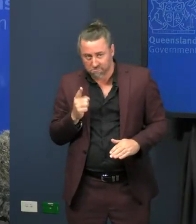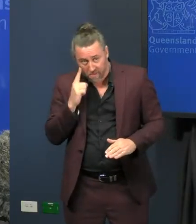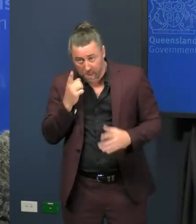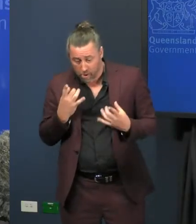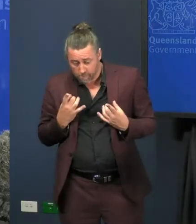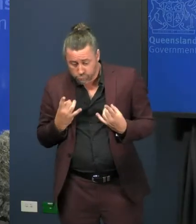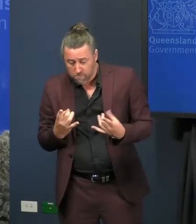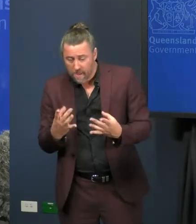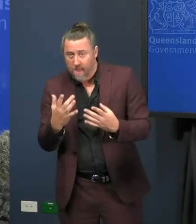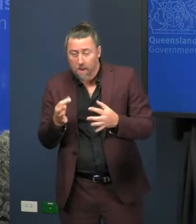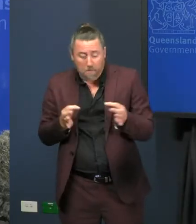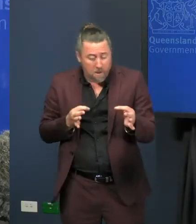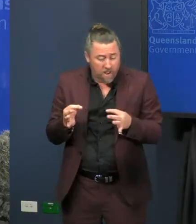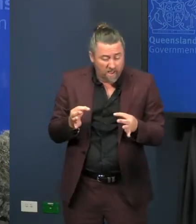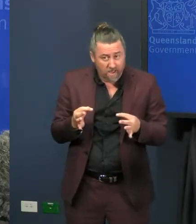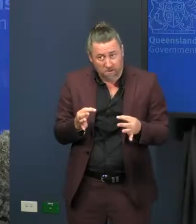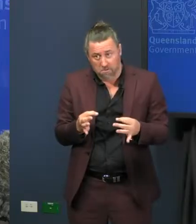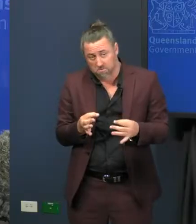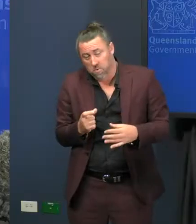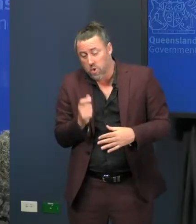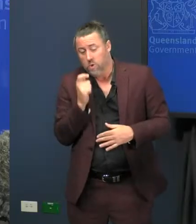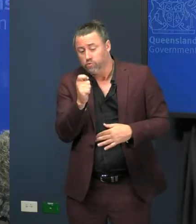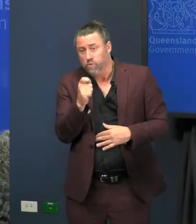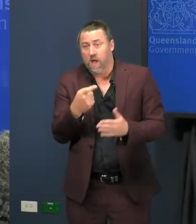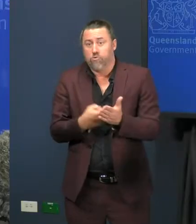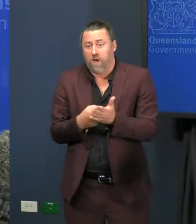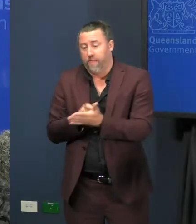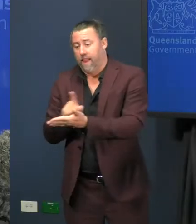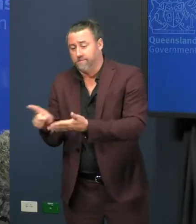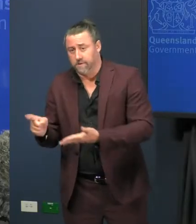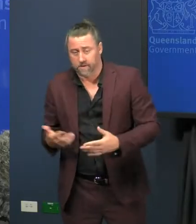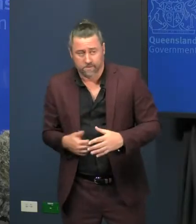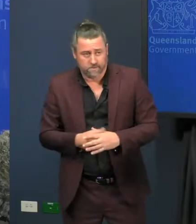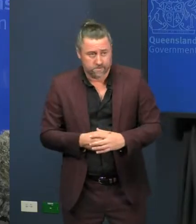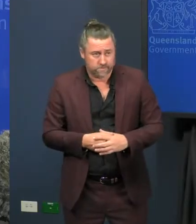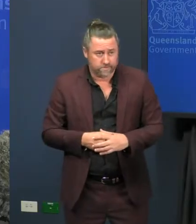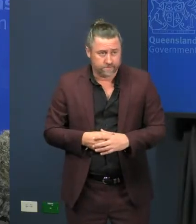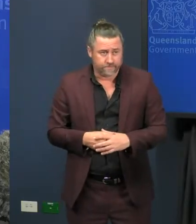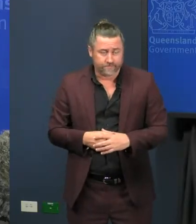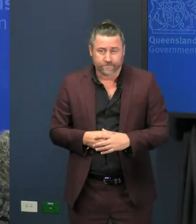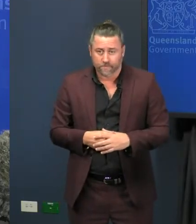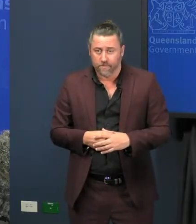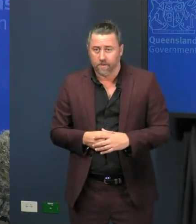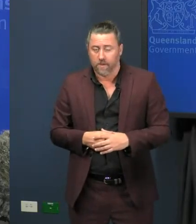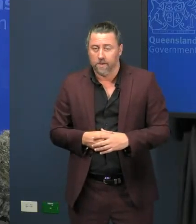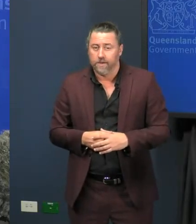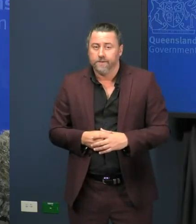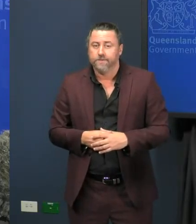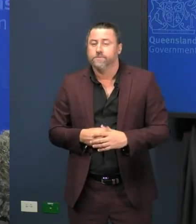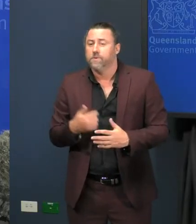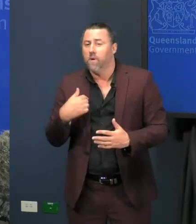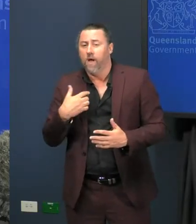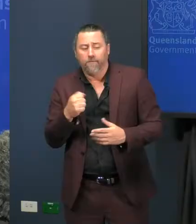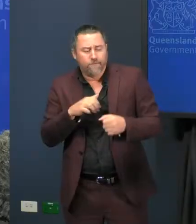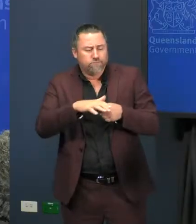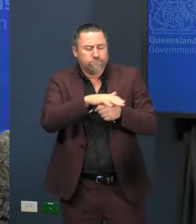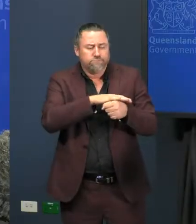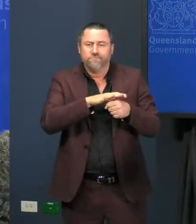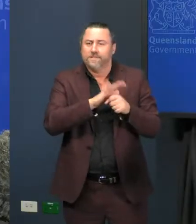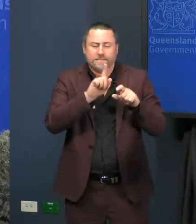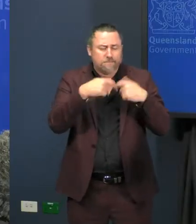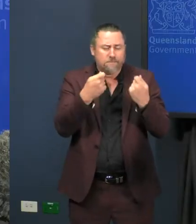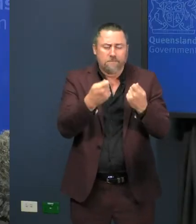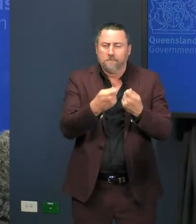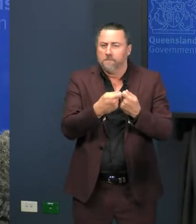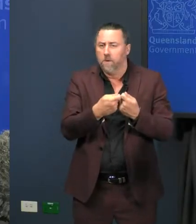and think about when you need to leave the island. I can assure you that all levels of our disaster management network are